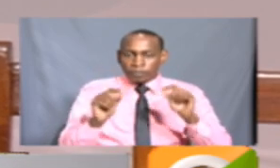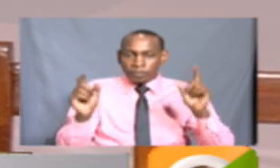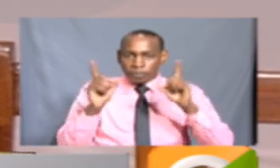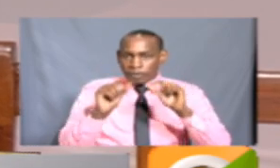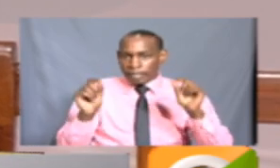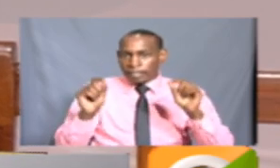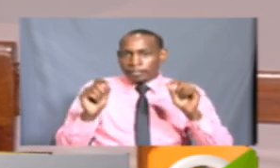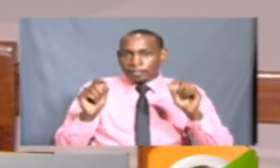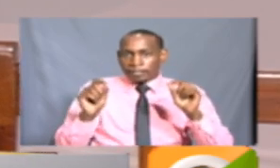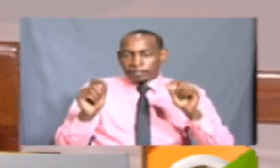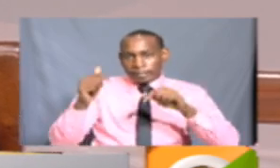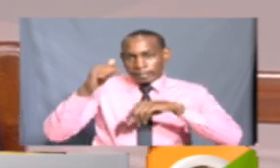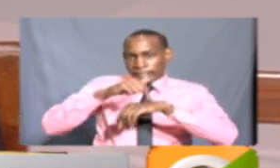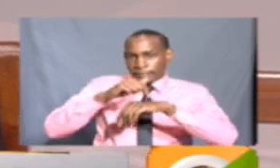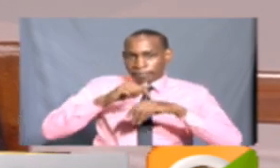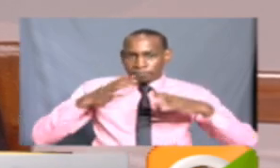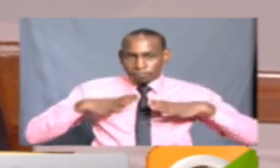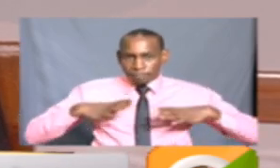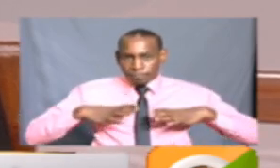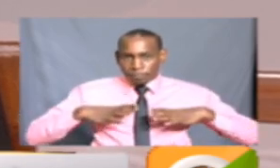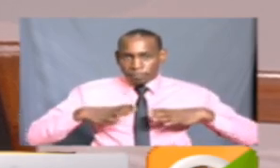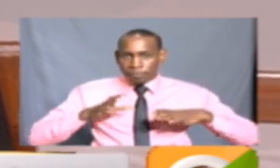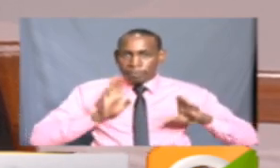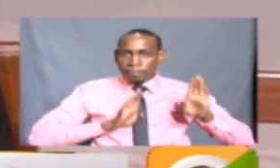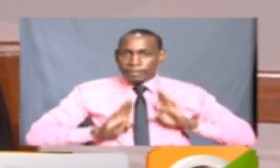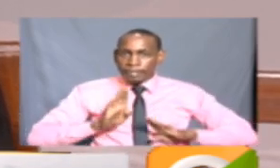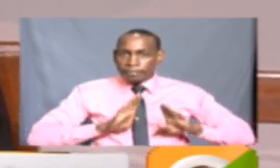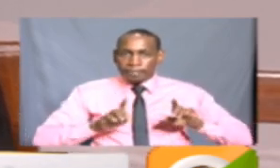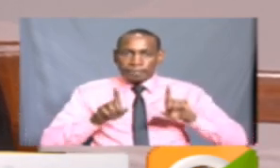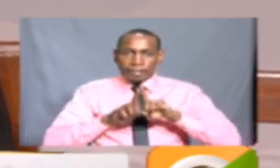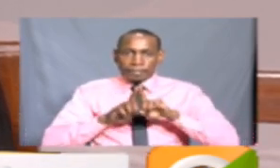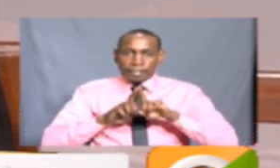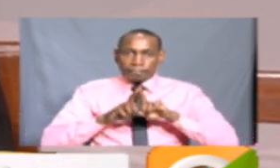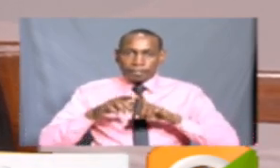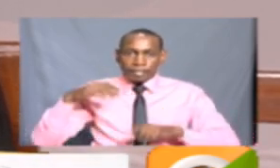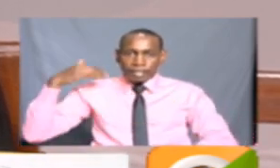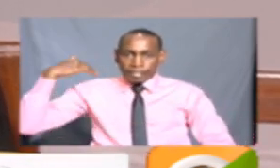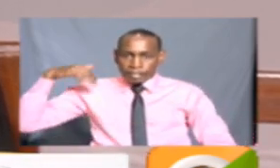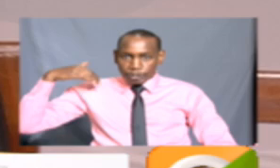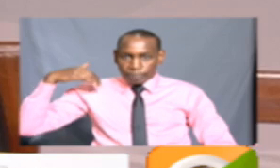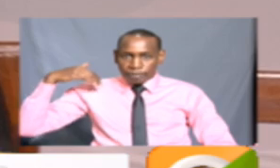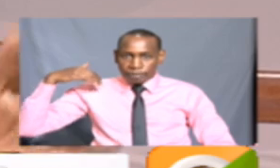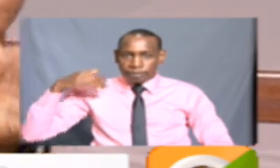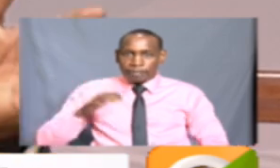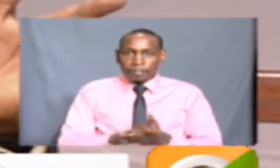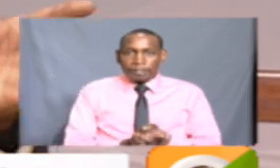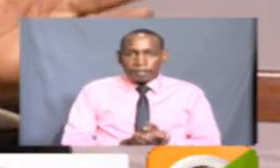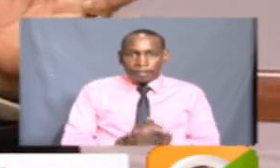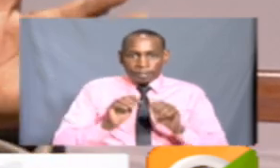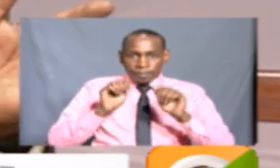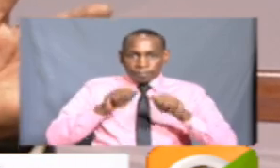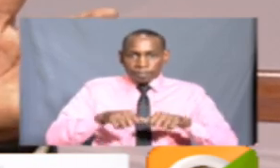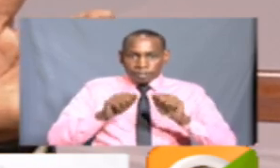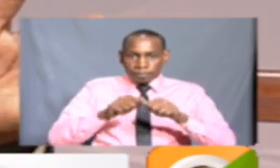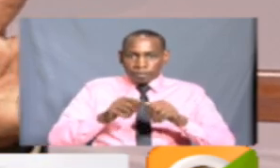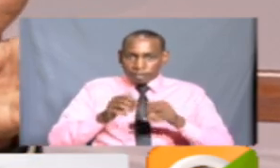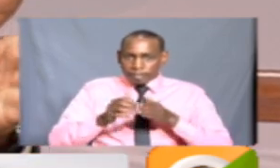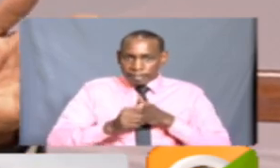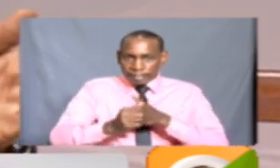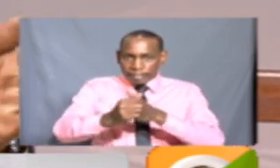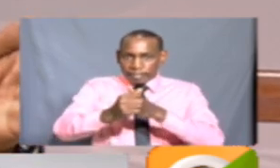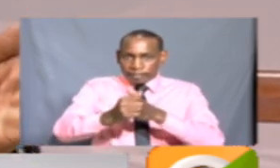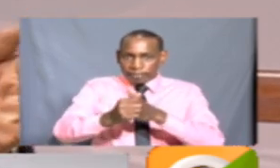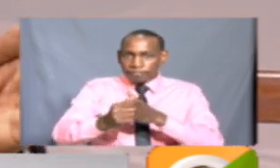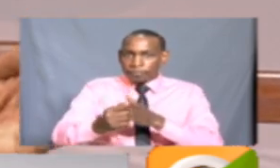sheeple. When people behave like sheep, when they can be railroaded and